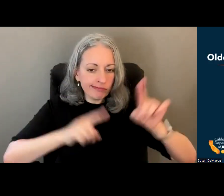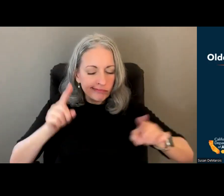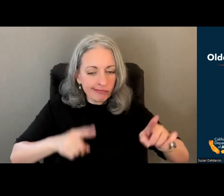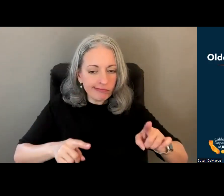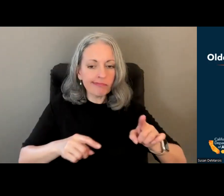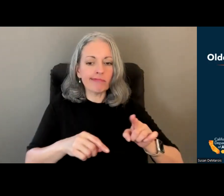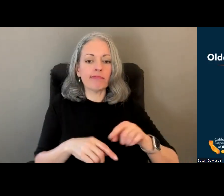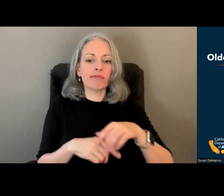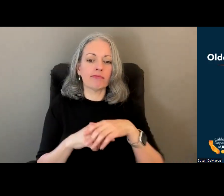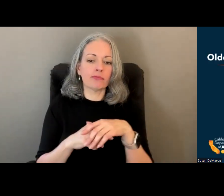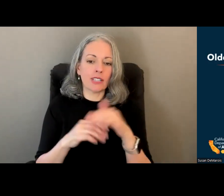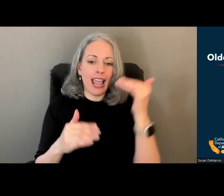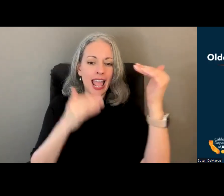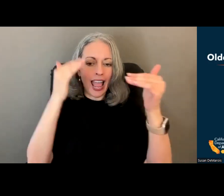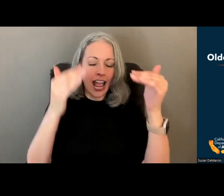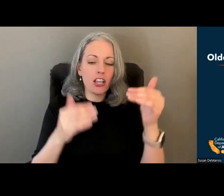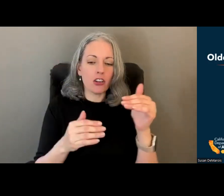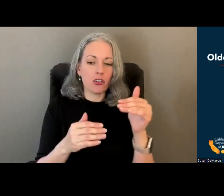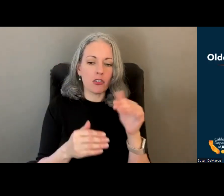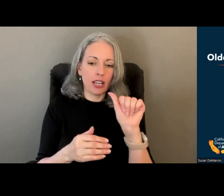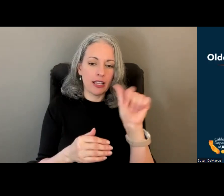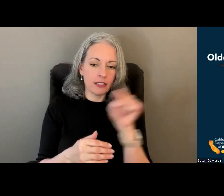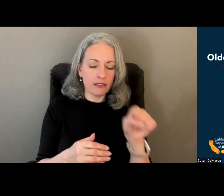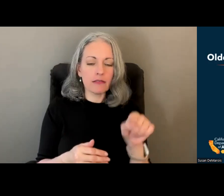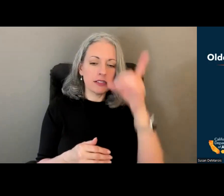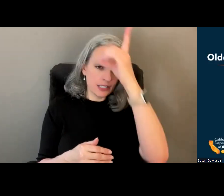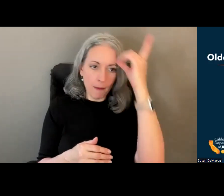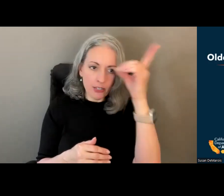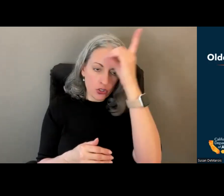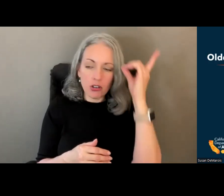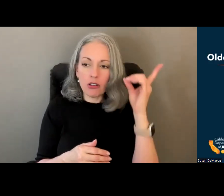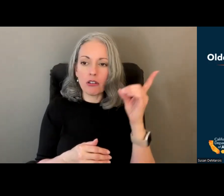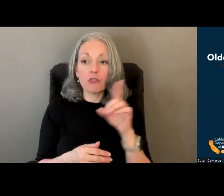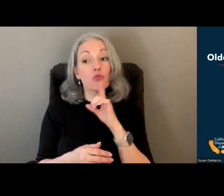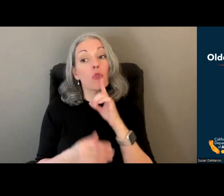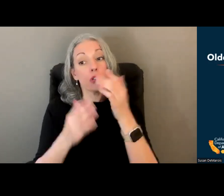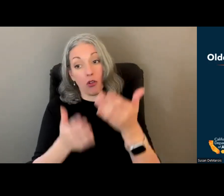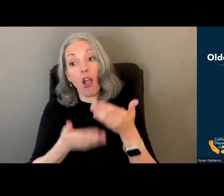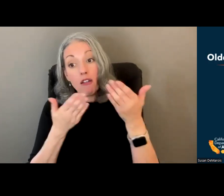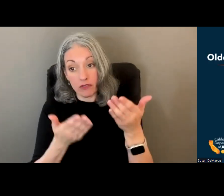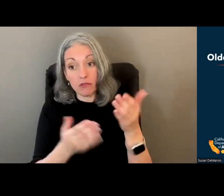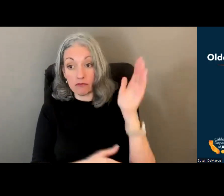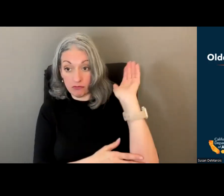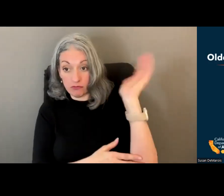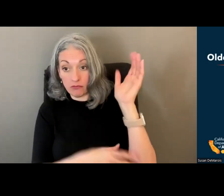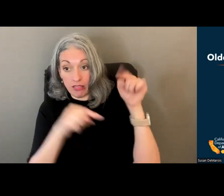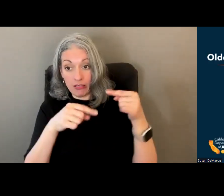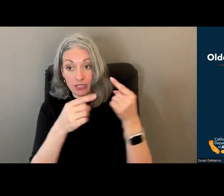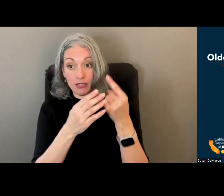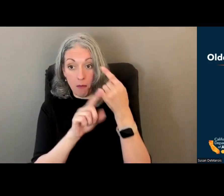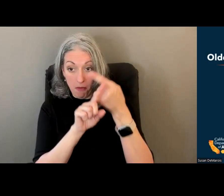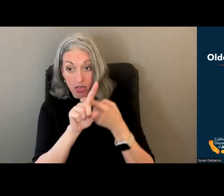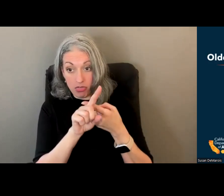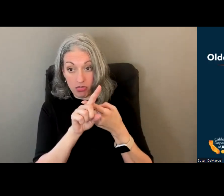complexity, and higher rates of Alzheimer's and dementia. So we will be offering a webinar at the end of this month as sort